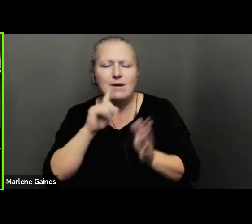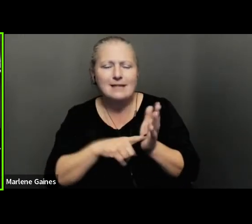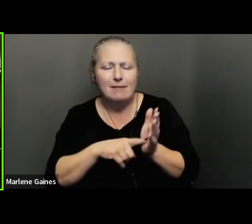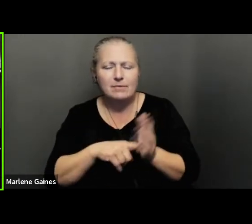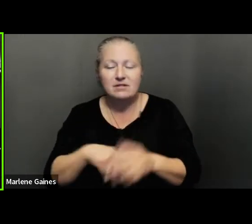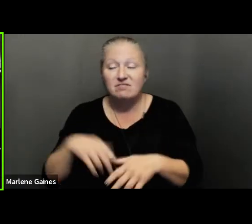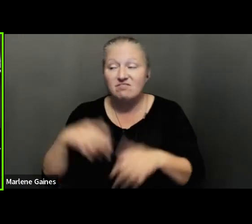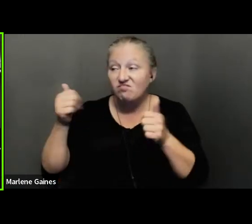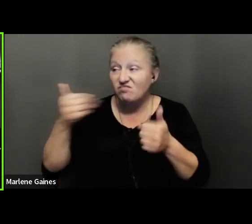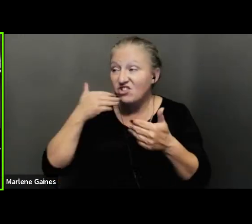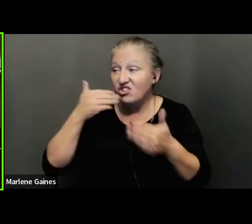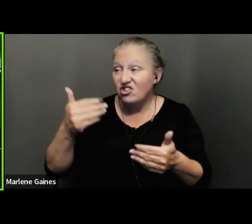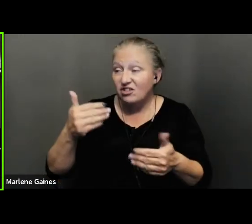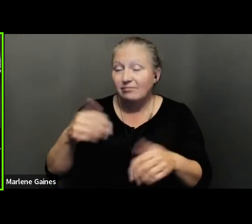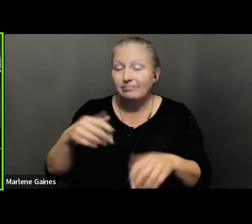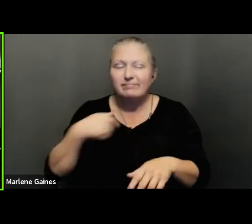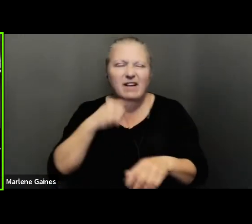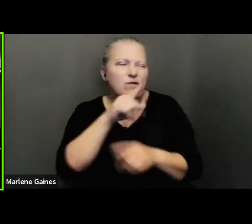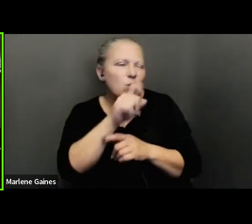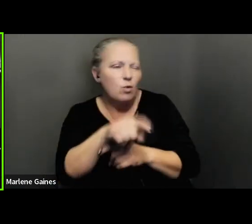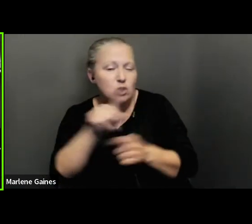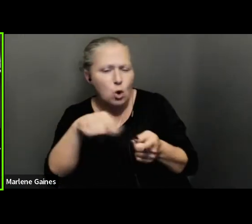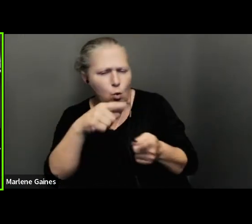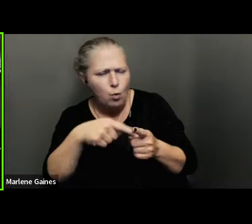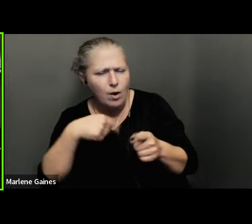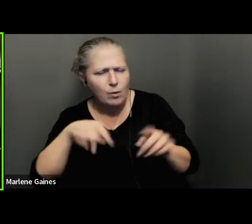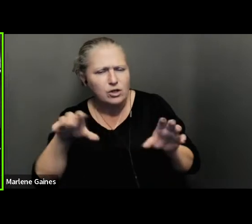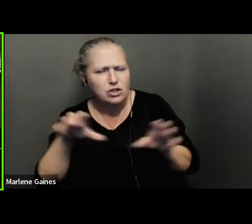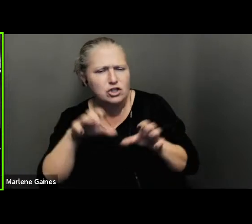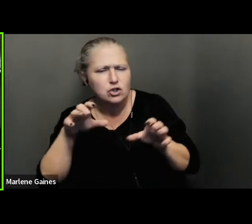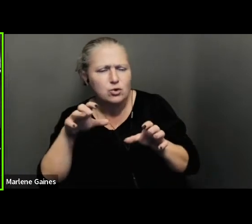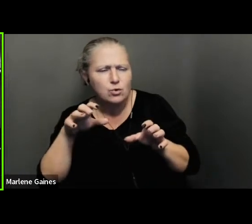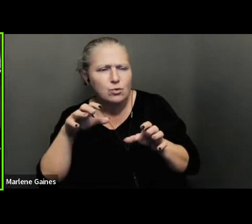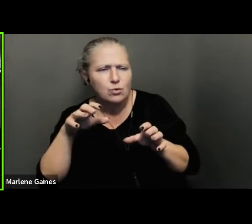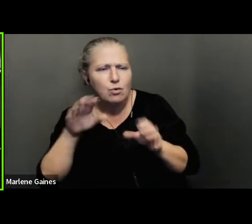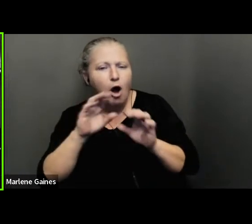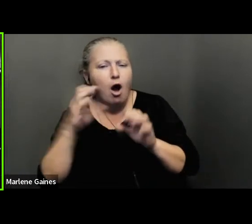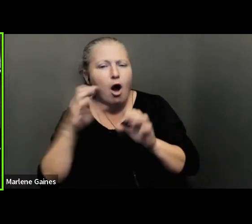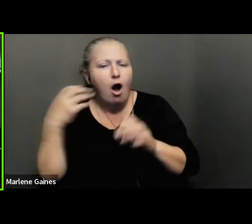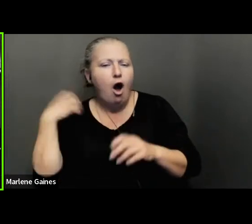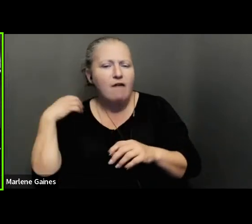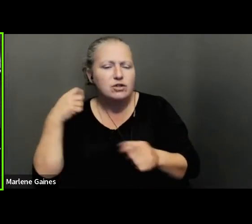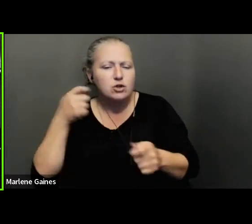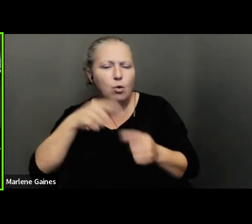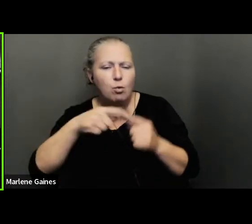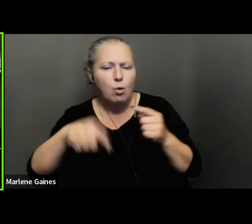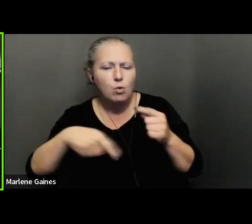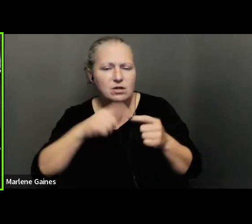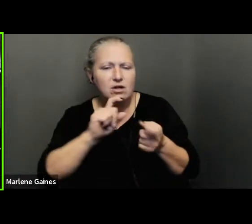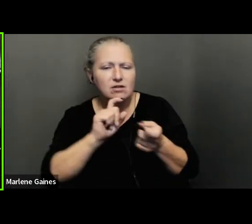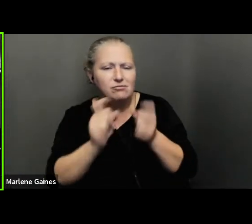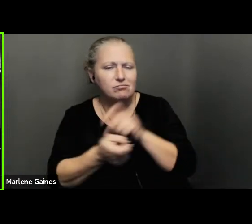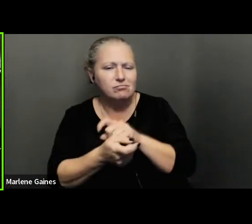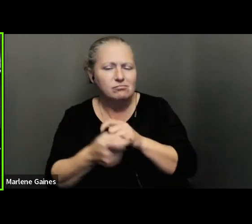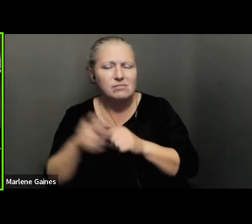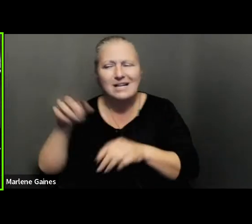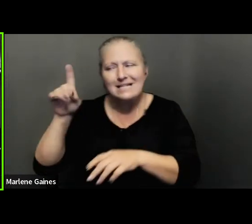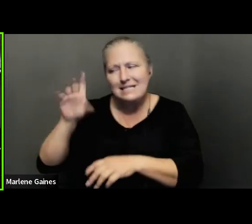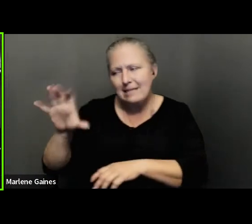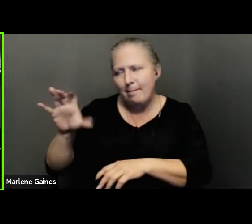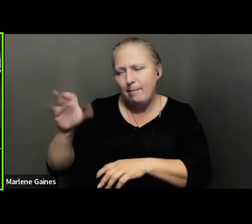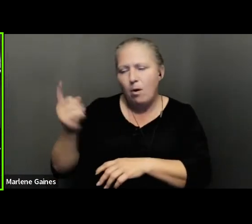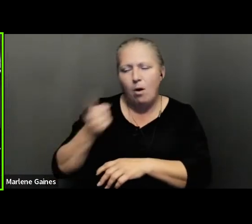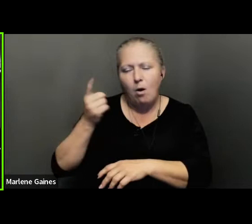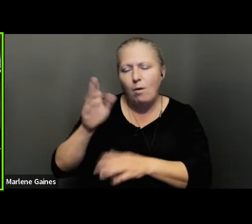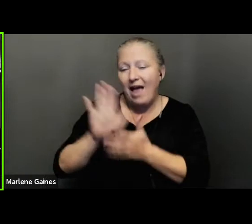I think we're We're good. ahead of the game. I have a question. When do we do the officer rotation? It's always in December. December. Every